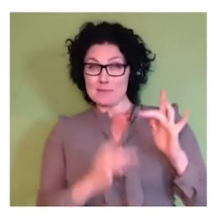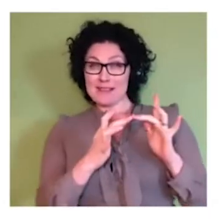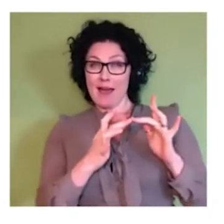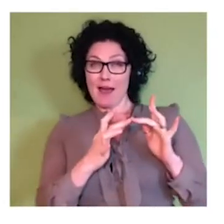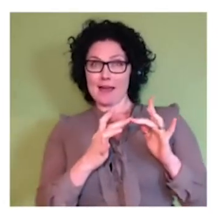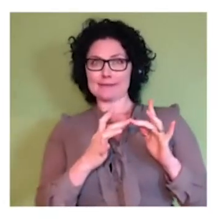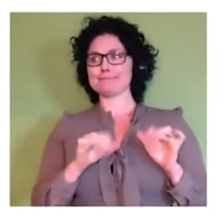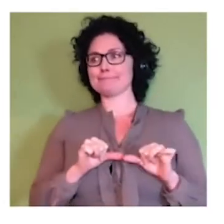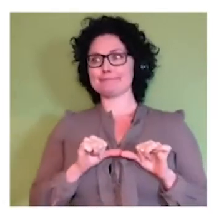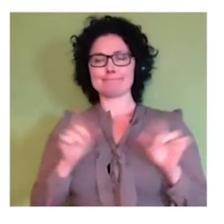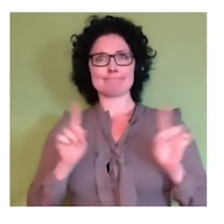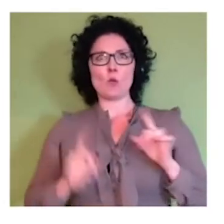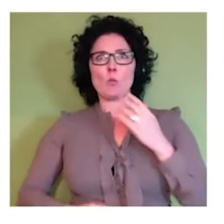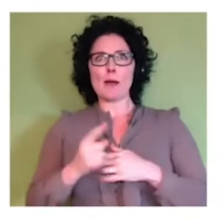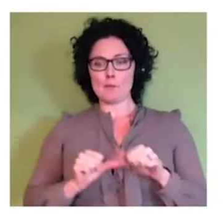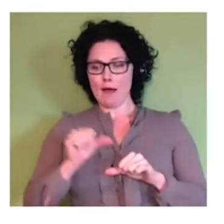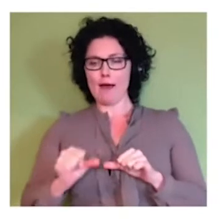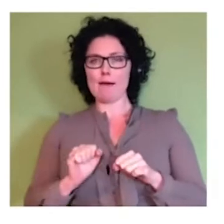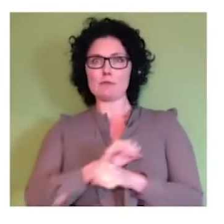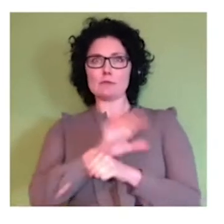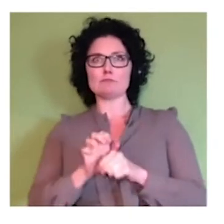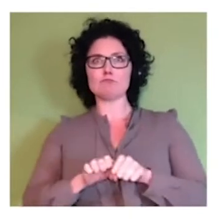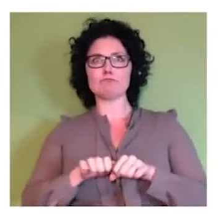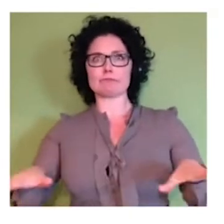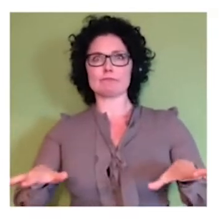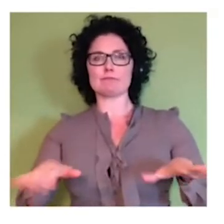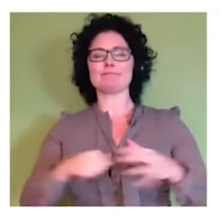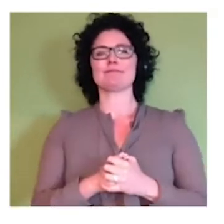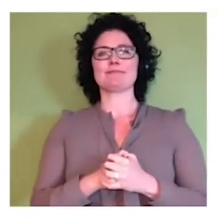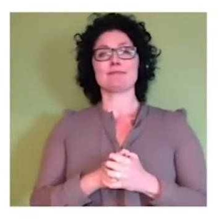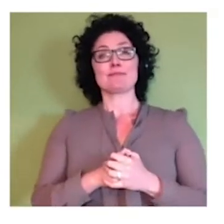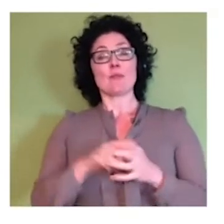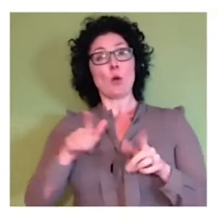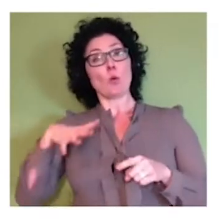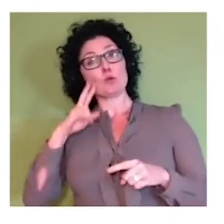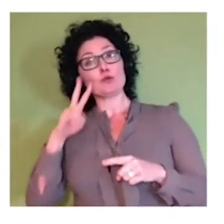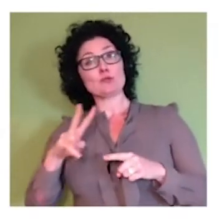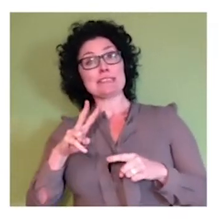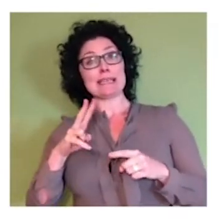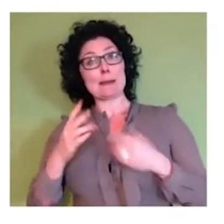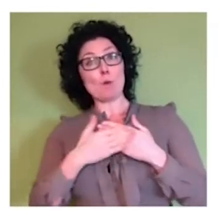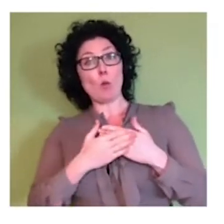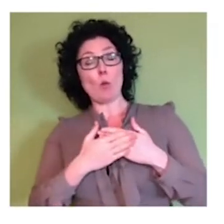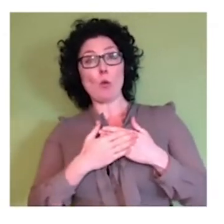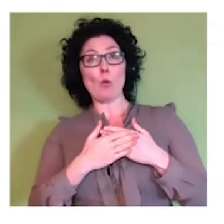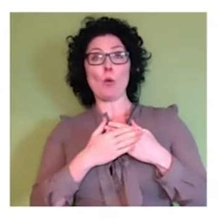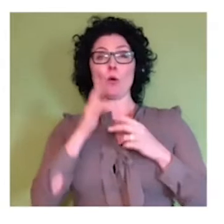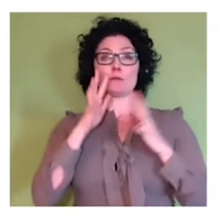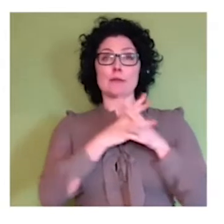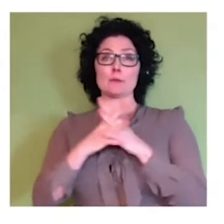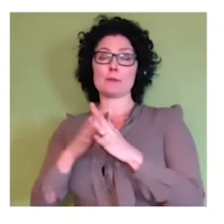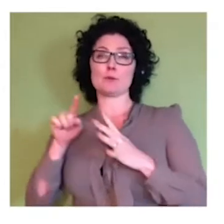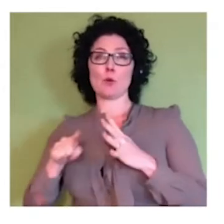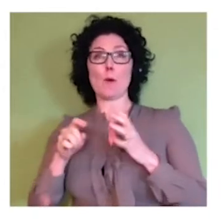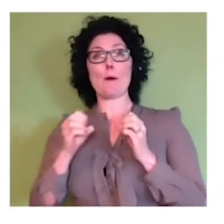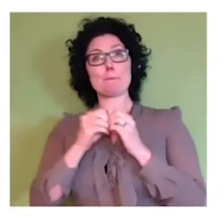world. You can learn more about what we do at thebighack.org, and you will also find a summary article of this